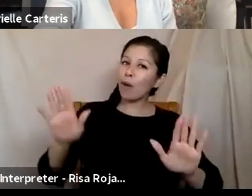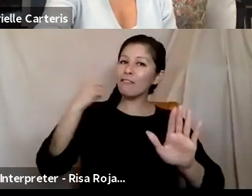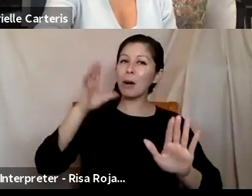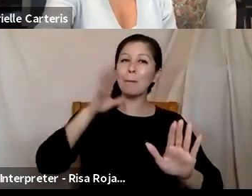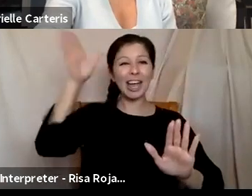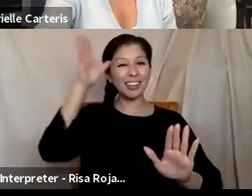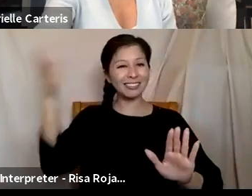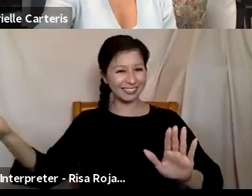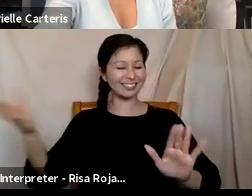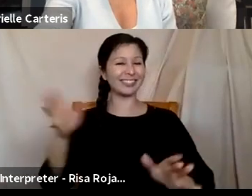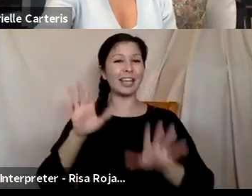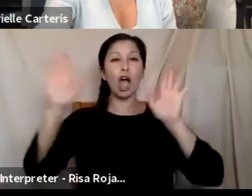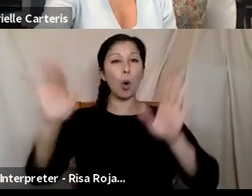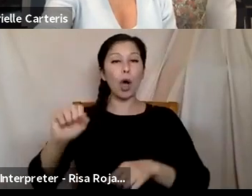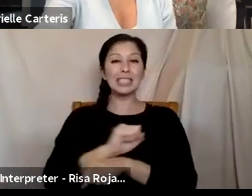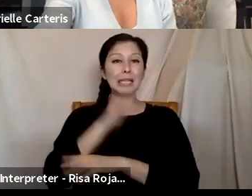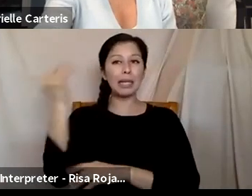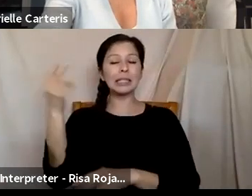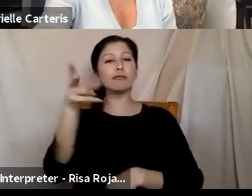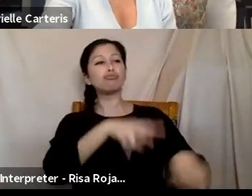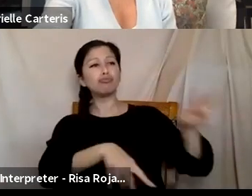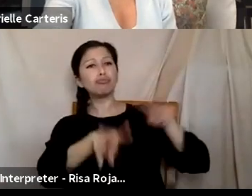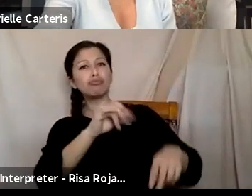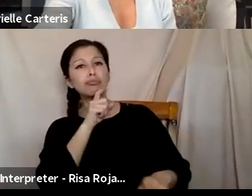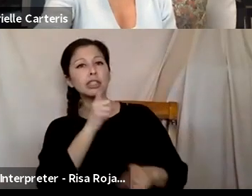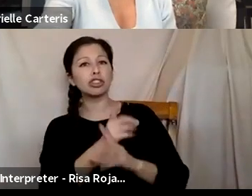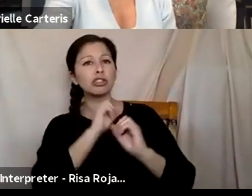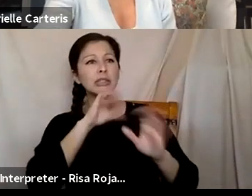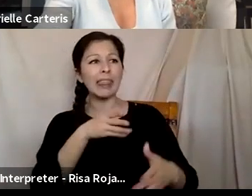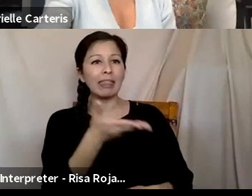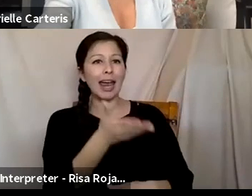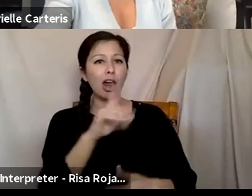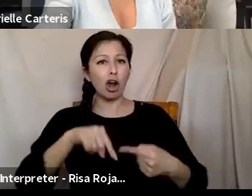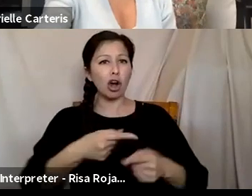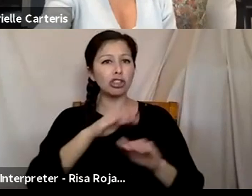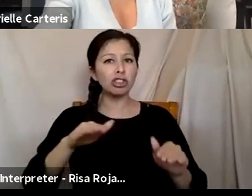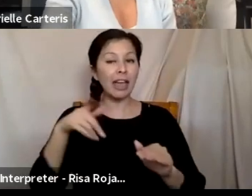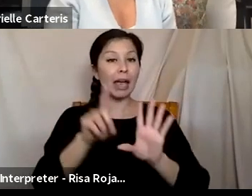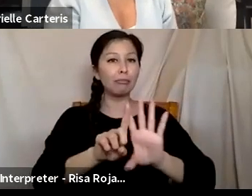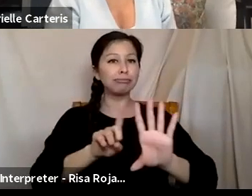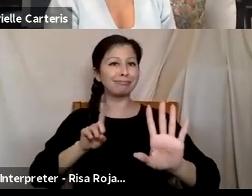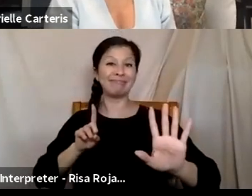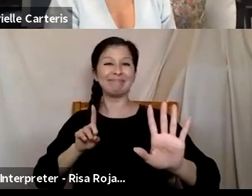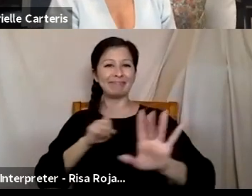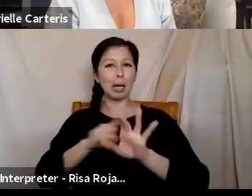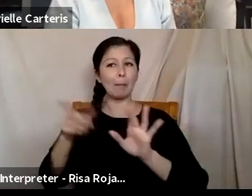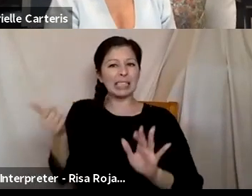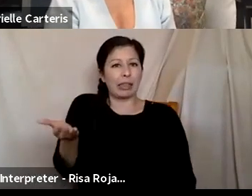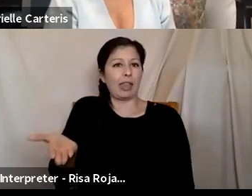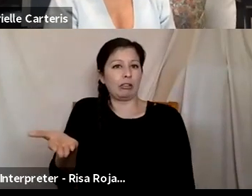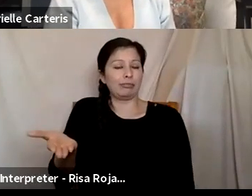parent is observing, making sure there's nothing there, fading into the wall, but being